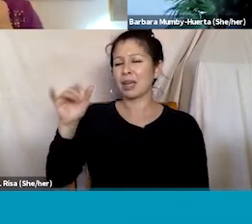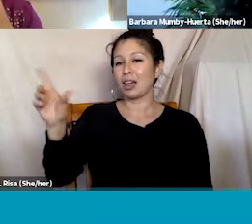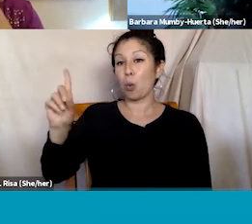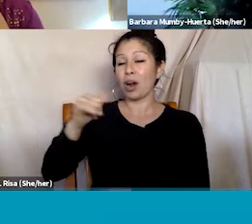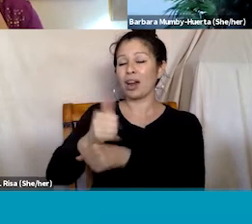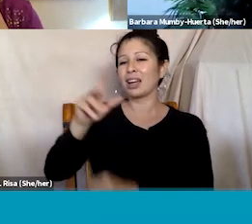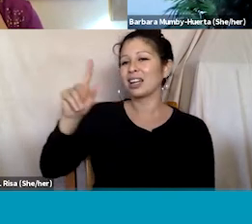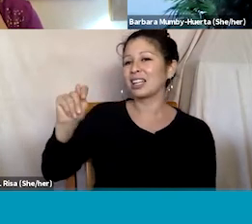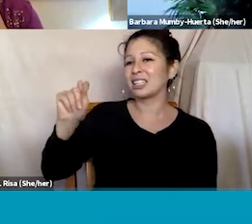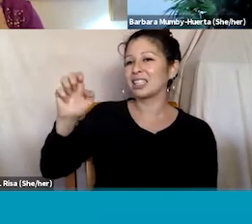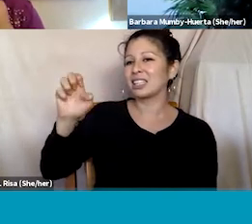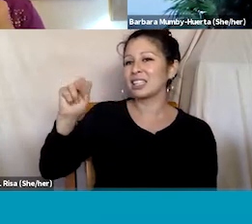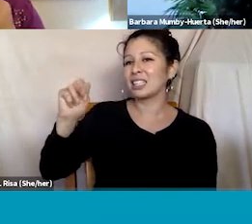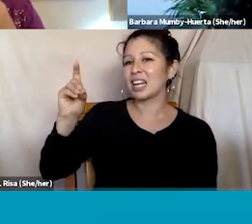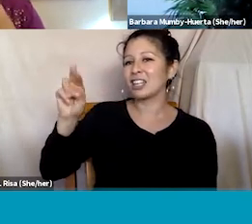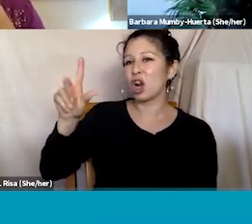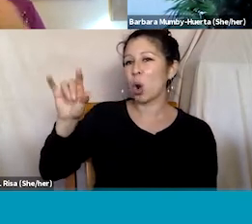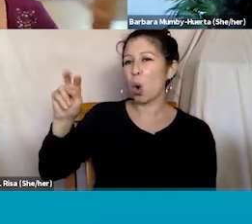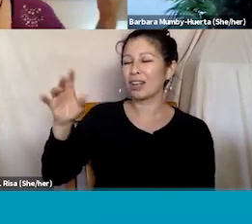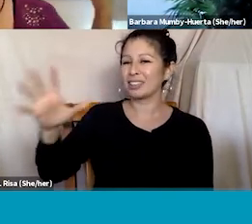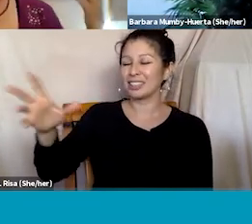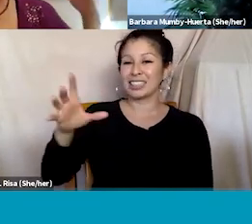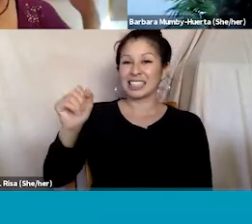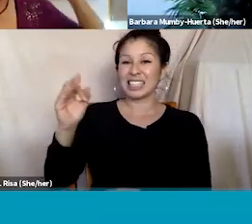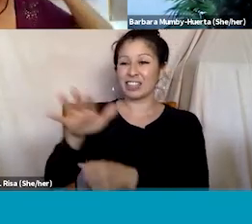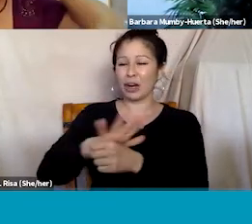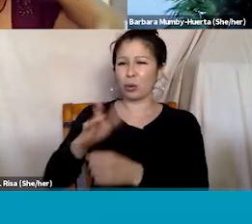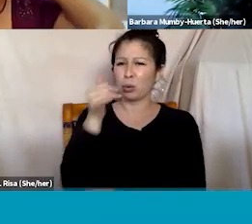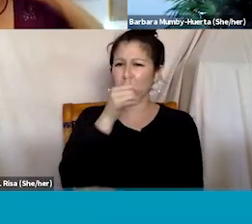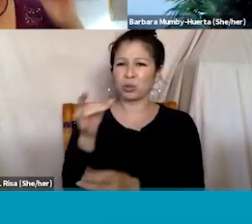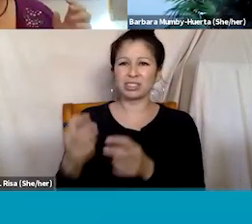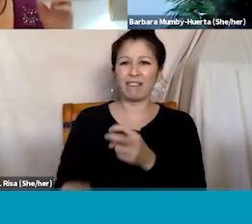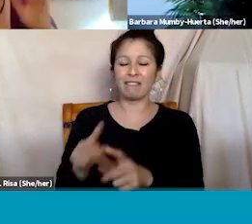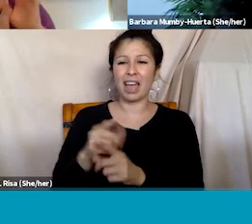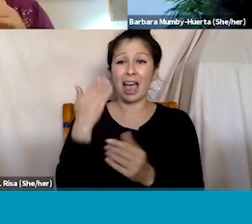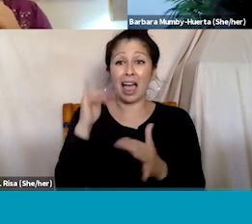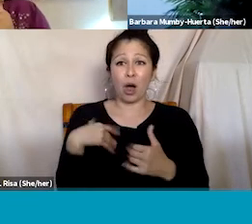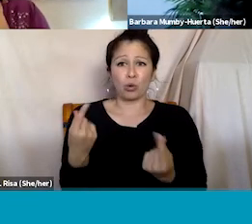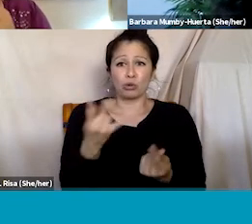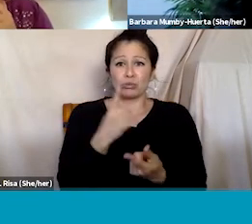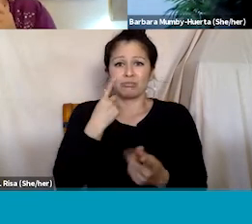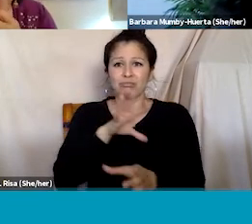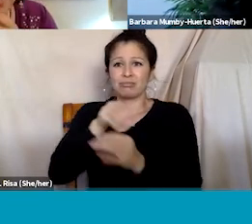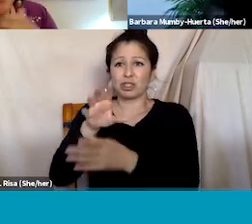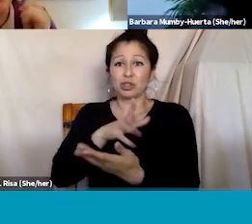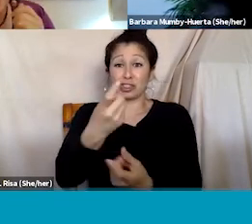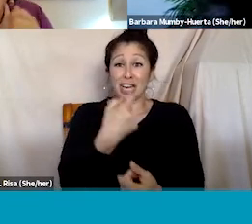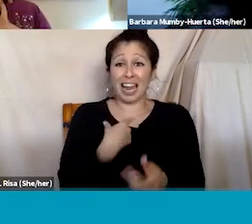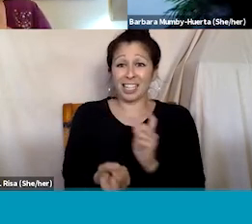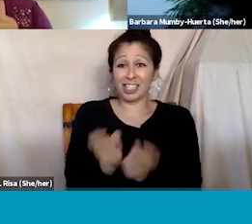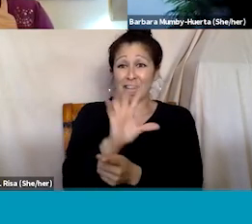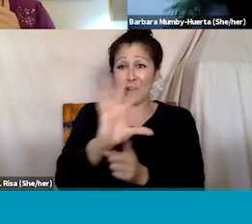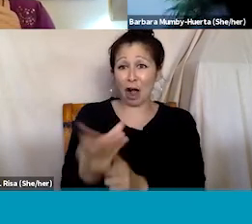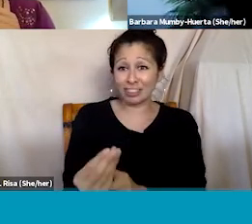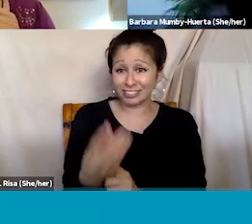tough part of San Francisco. And I don't even know how we're going to do it, but I told them, you're asking us to change your